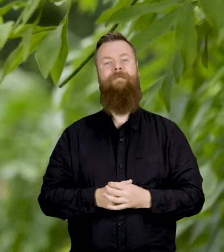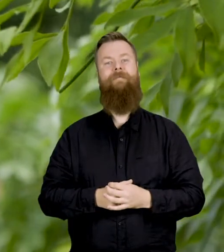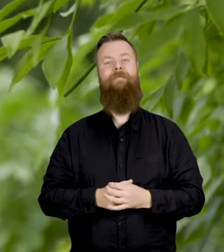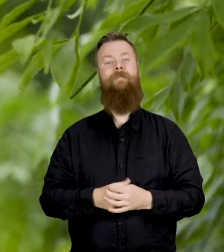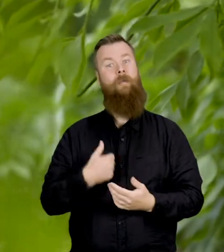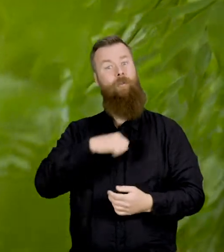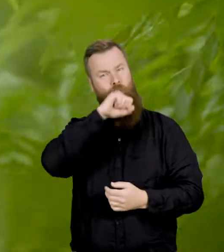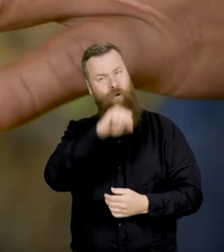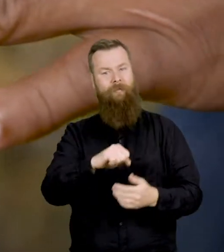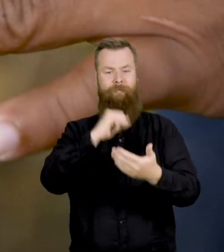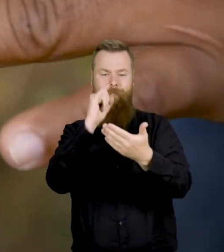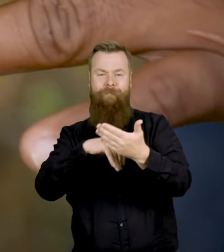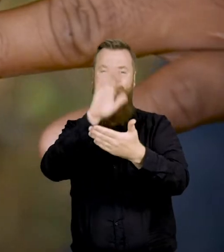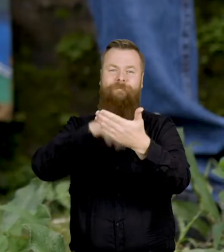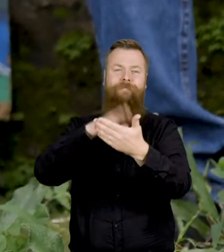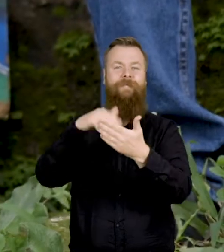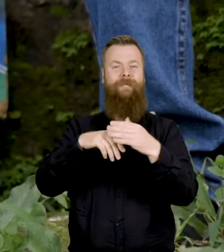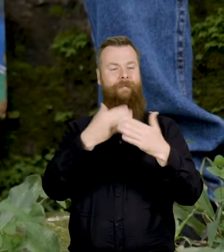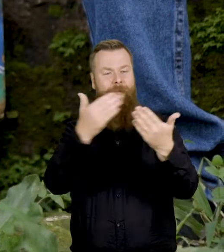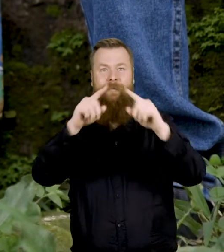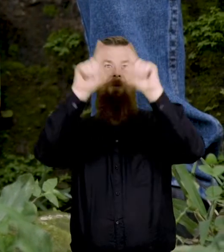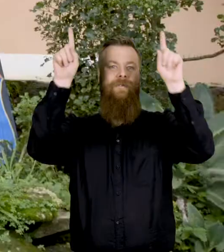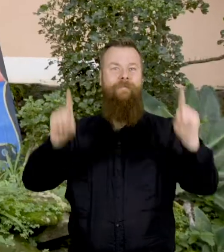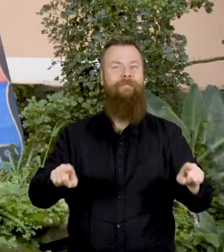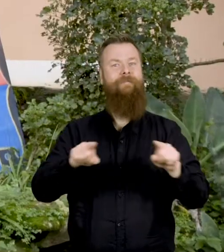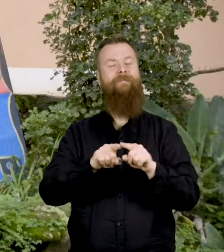like to draw beautiful things and portraits.